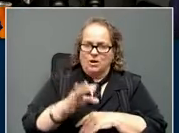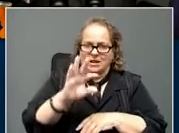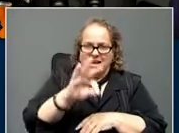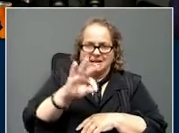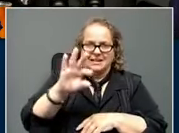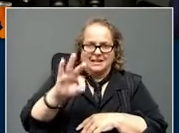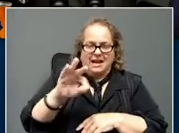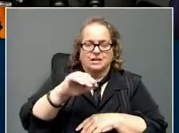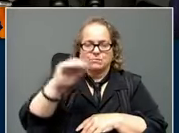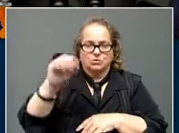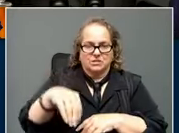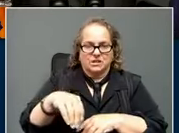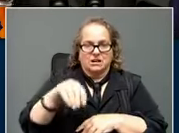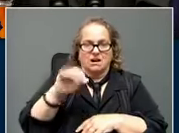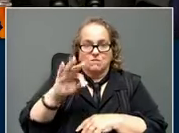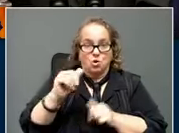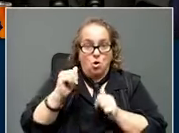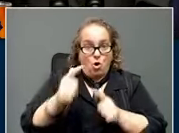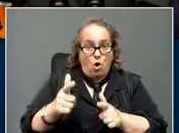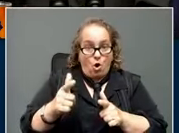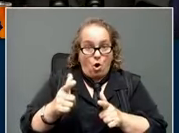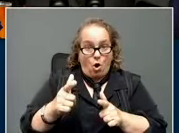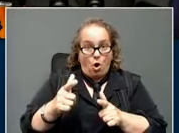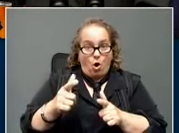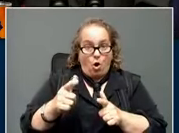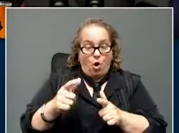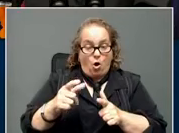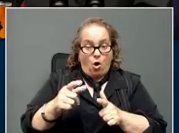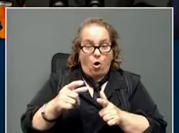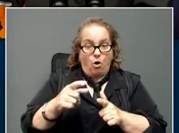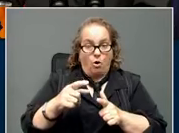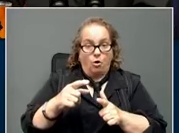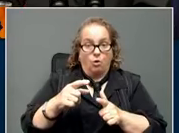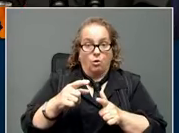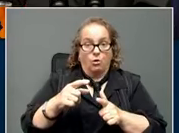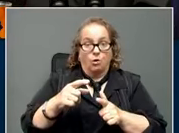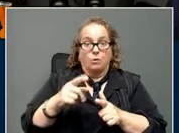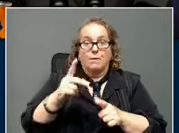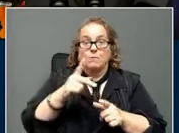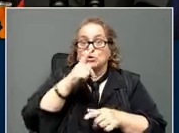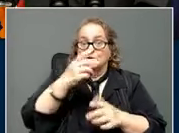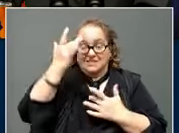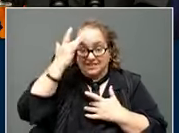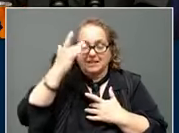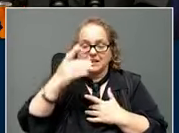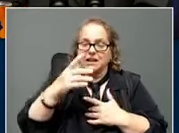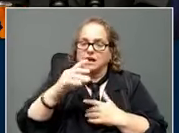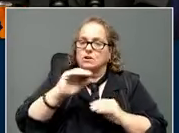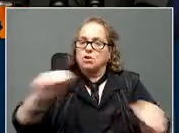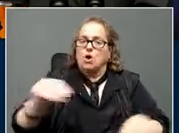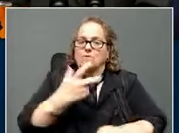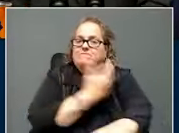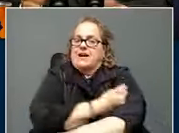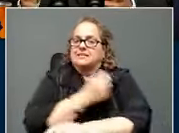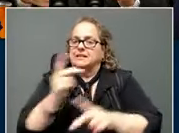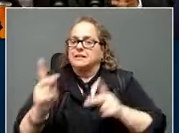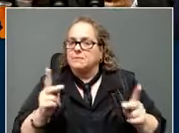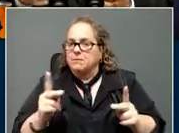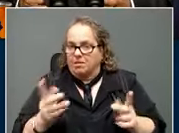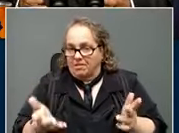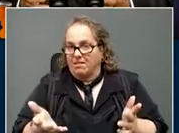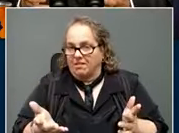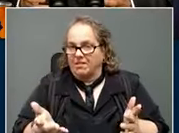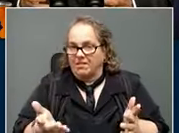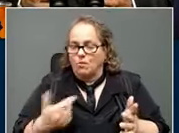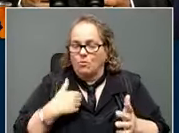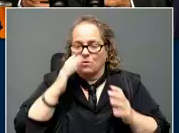99% of all of the positives we've had have been in unvaccinated individuals. We're going to break that down. So that